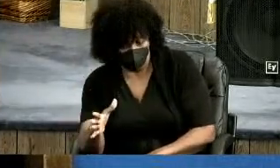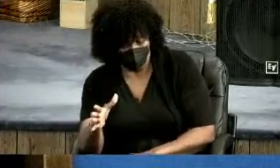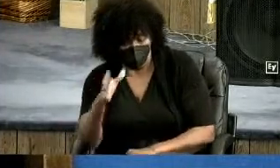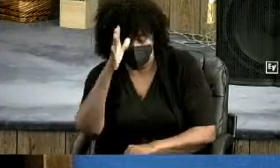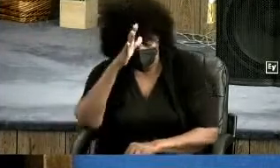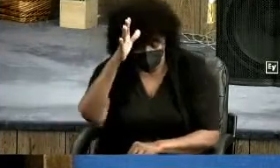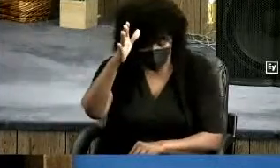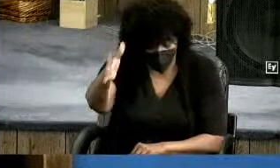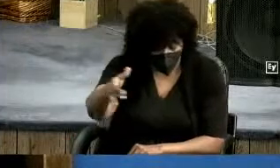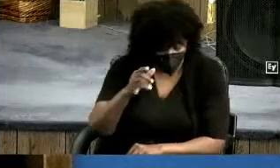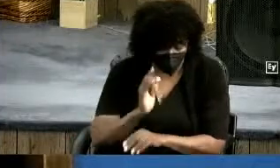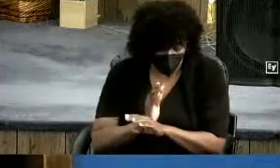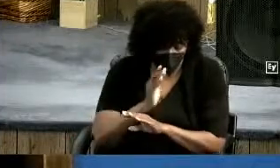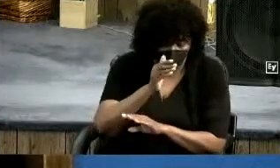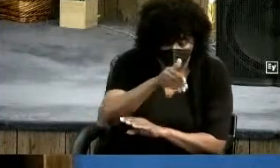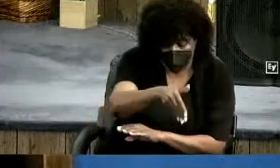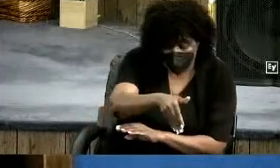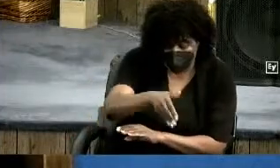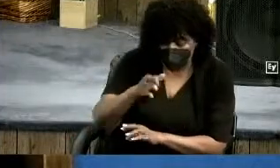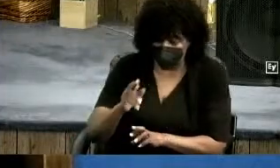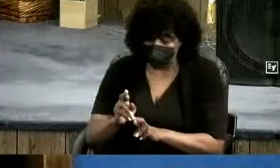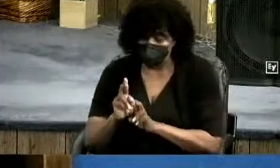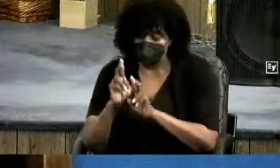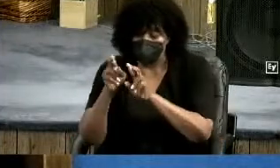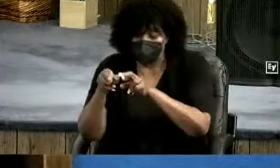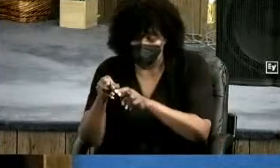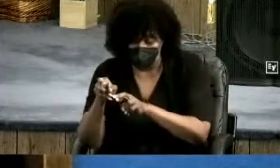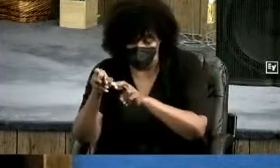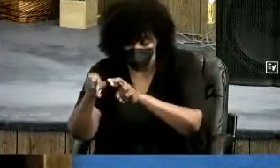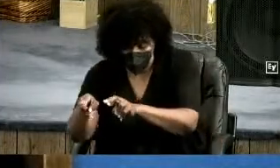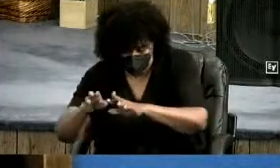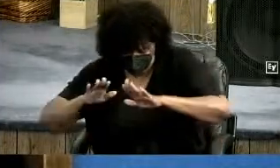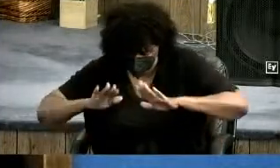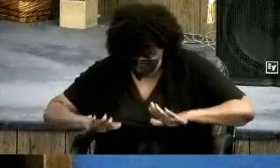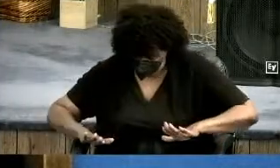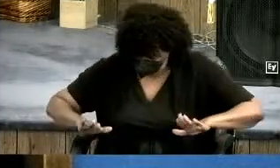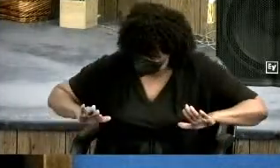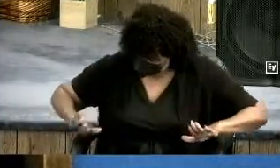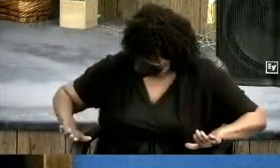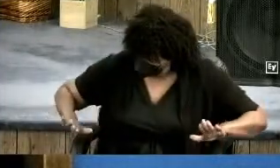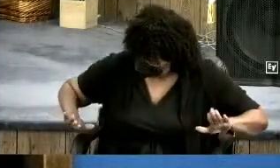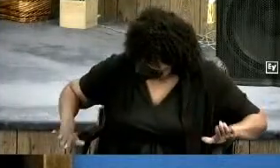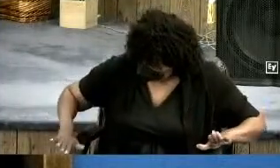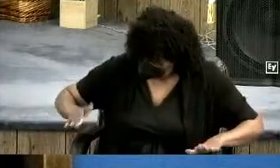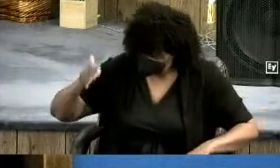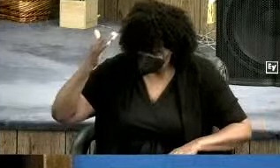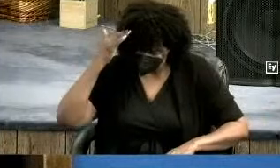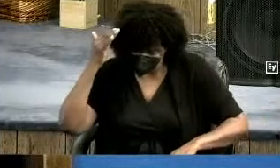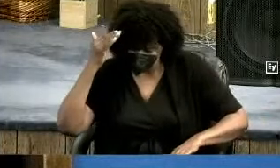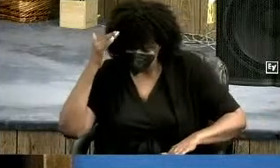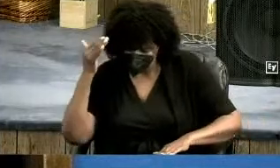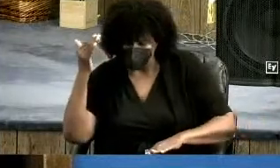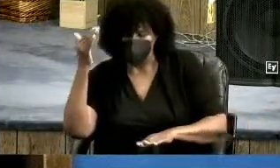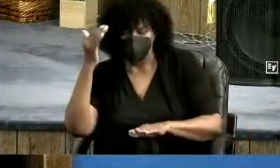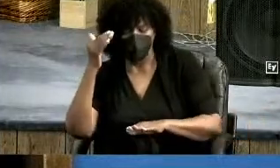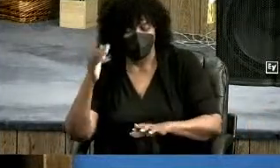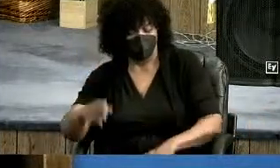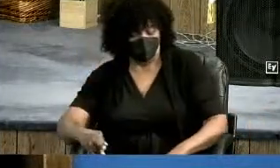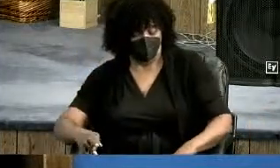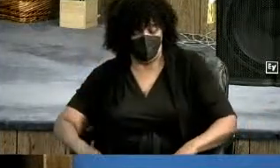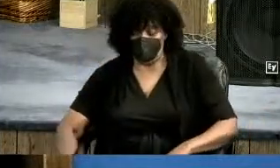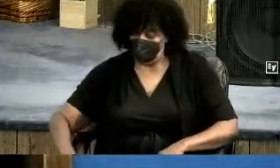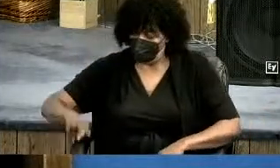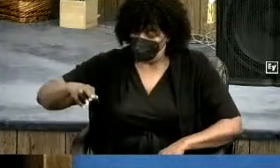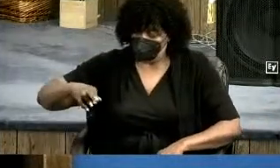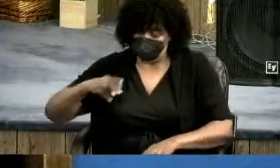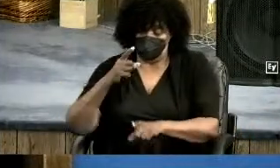grandbabies on the other side of a river. There are children that know better that will raise right in the church. And if I